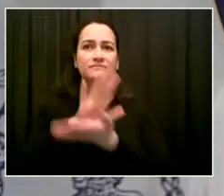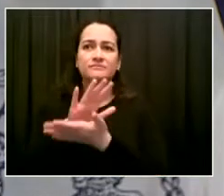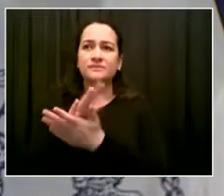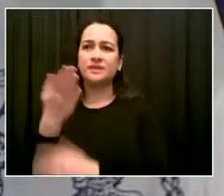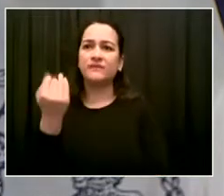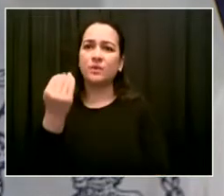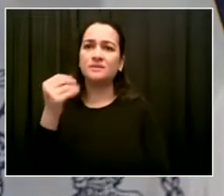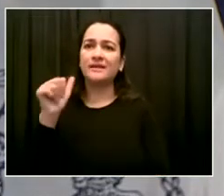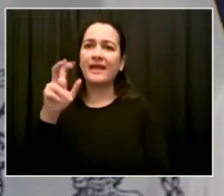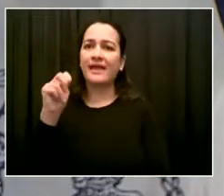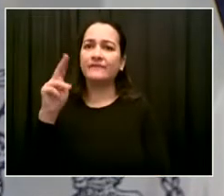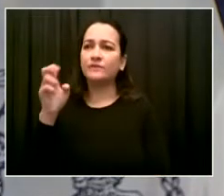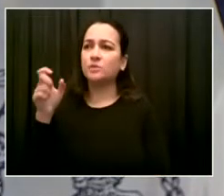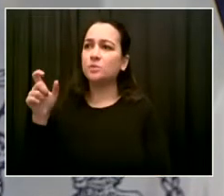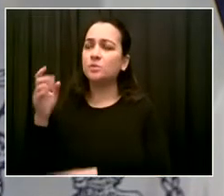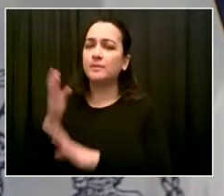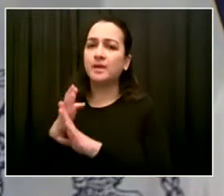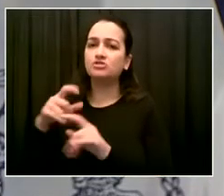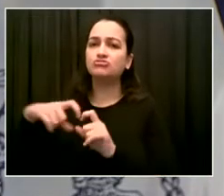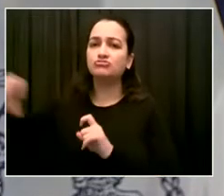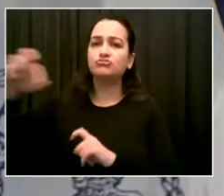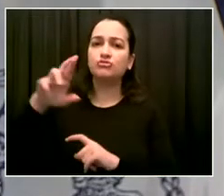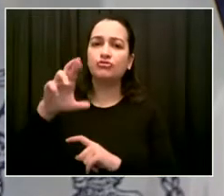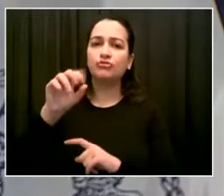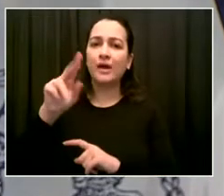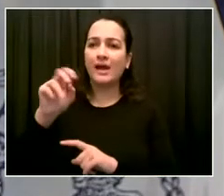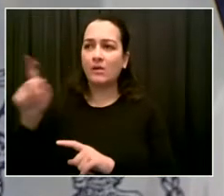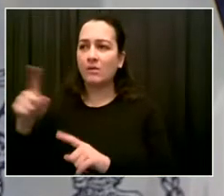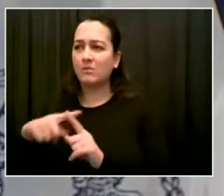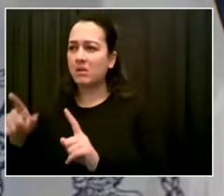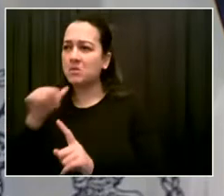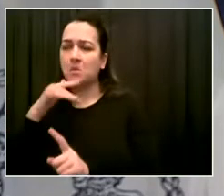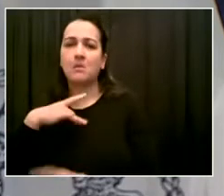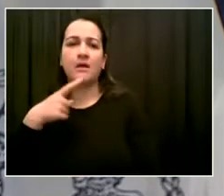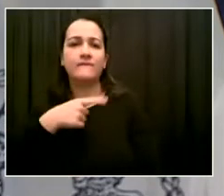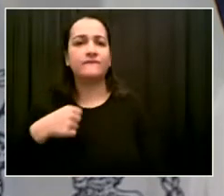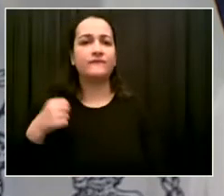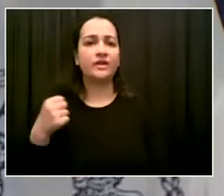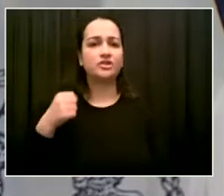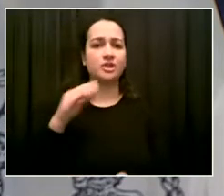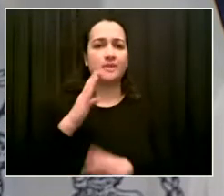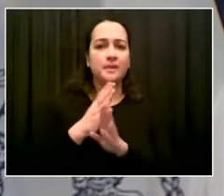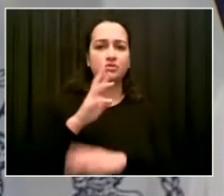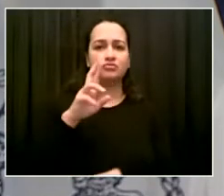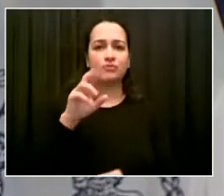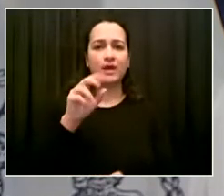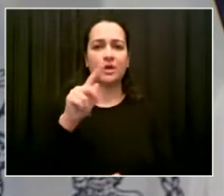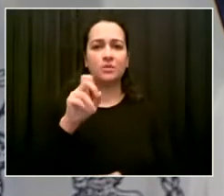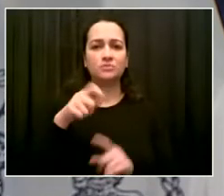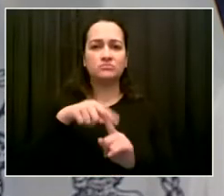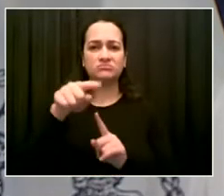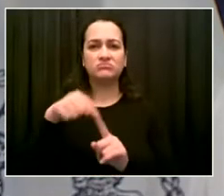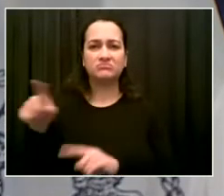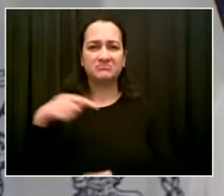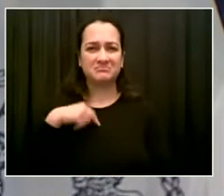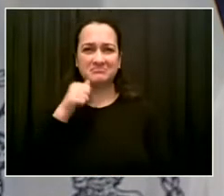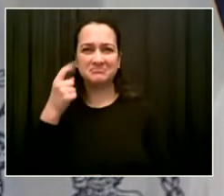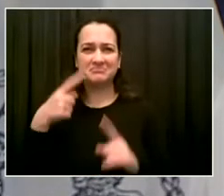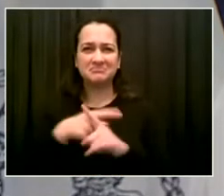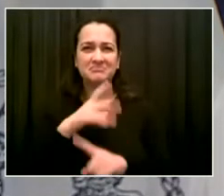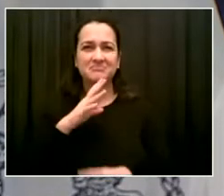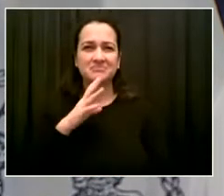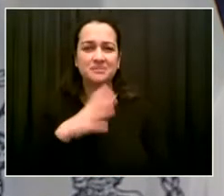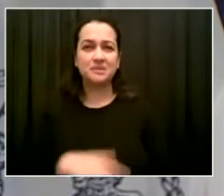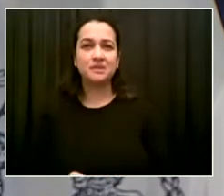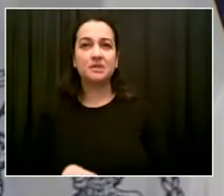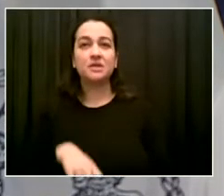make news right now and tell us which long-suffering bus riders will get better commutes this year? Fordham Road, for example, I know there's some